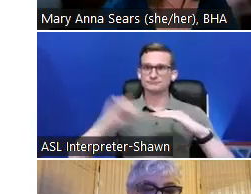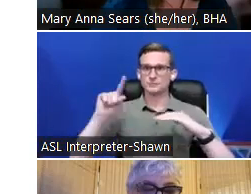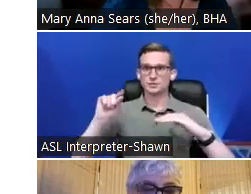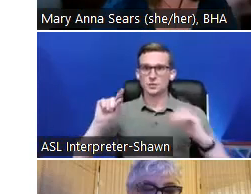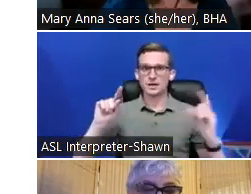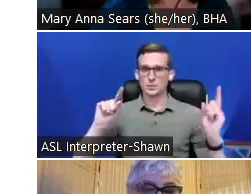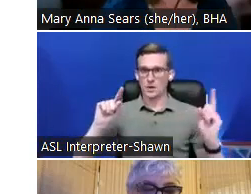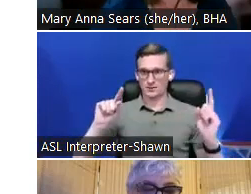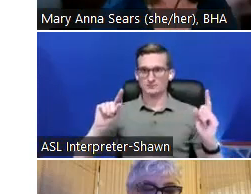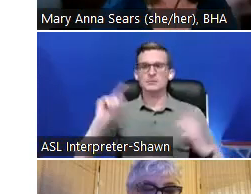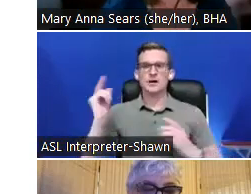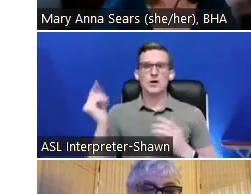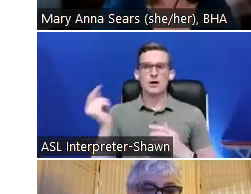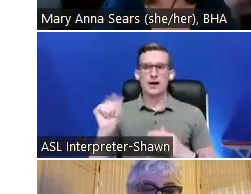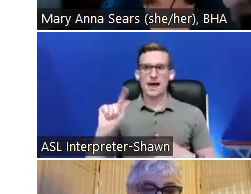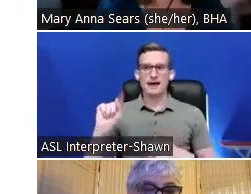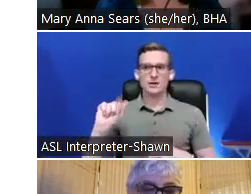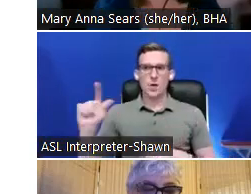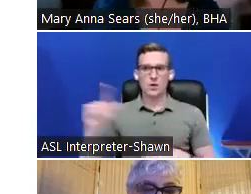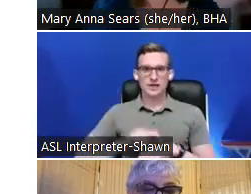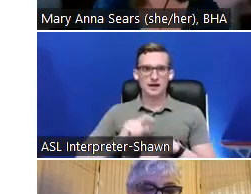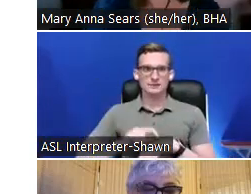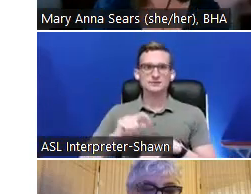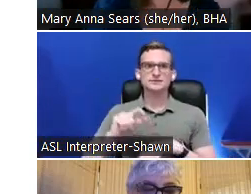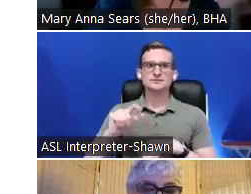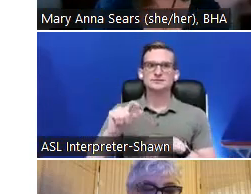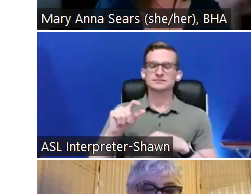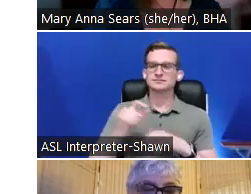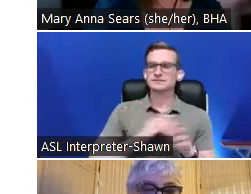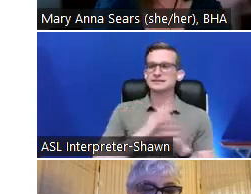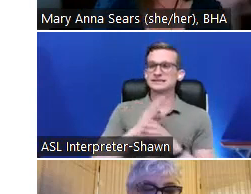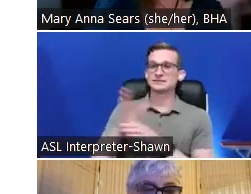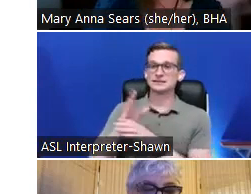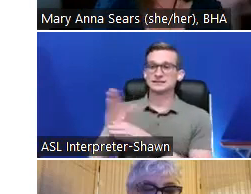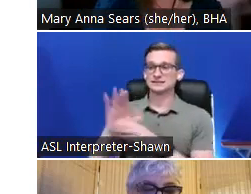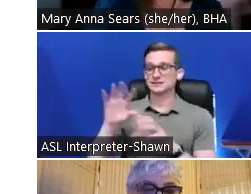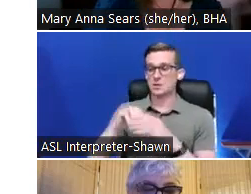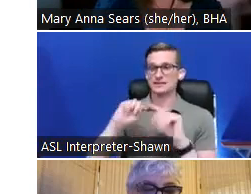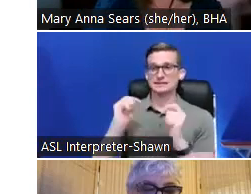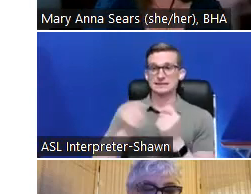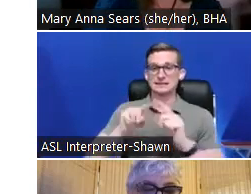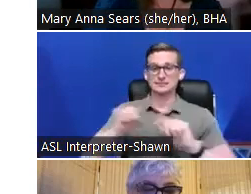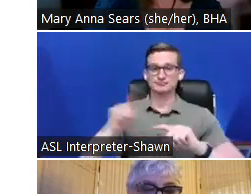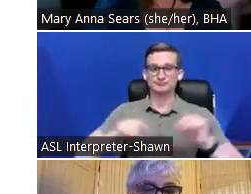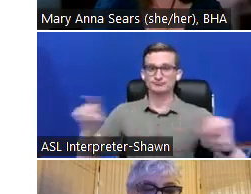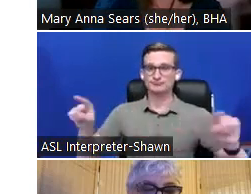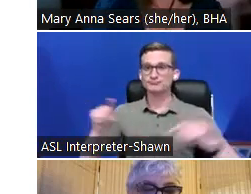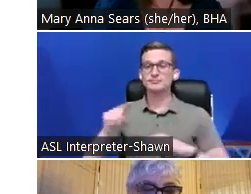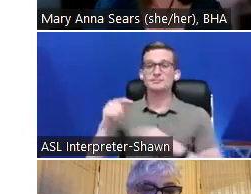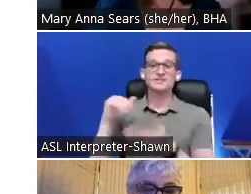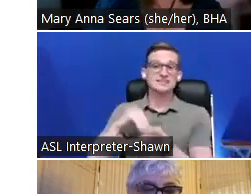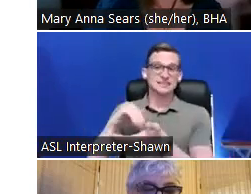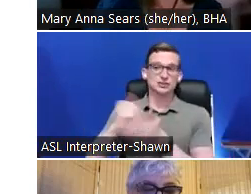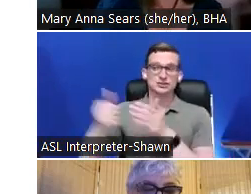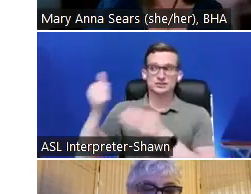and the nurse is responsible for monitoring progress and medication administration. The service provisions, again, carried over from current state,